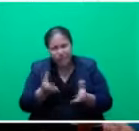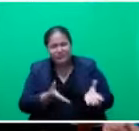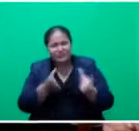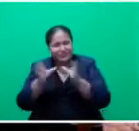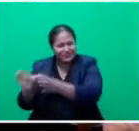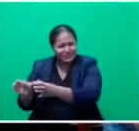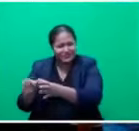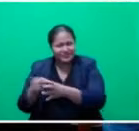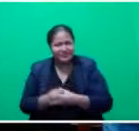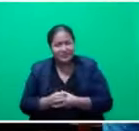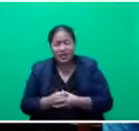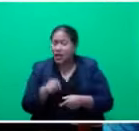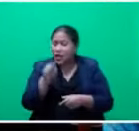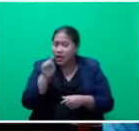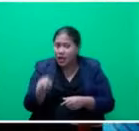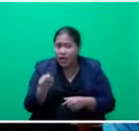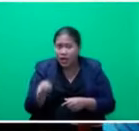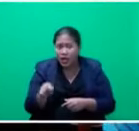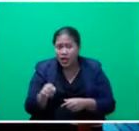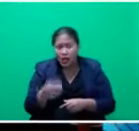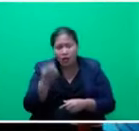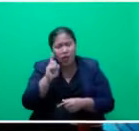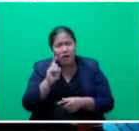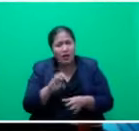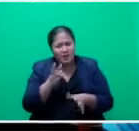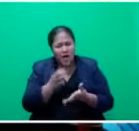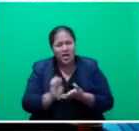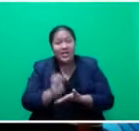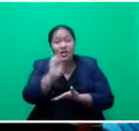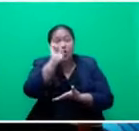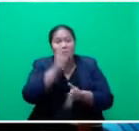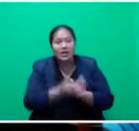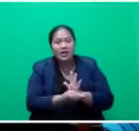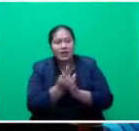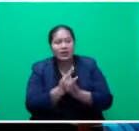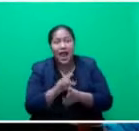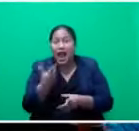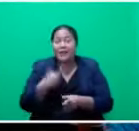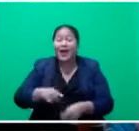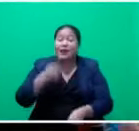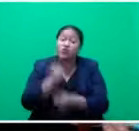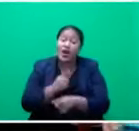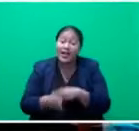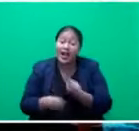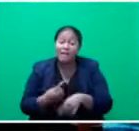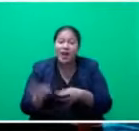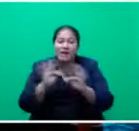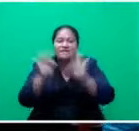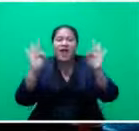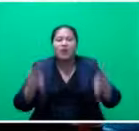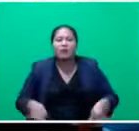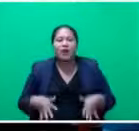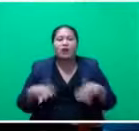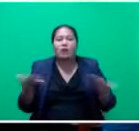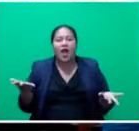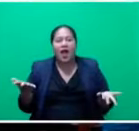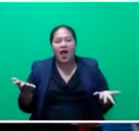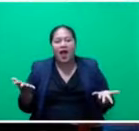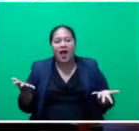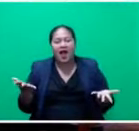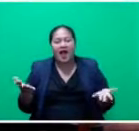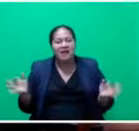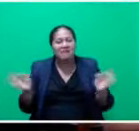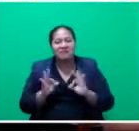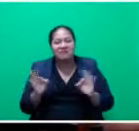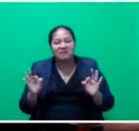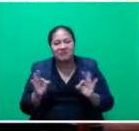is the so-called economic recovery framework. I'm talking about the economic recovery framework. I'm talking about the economic